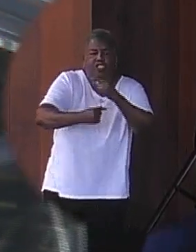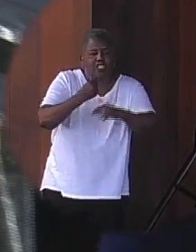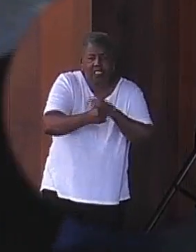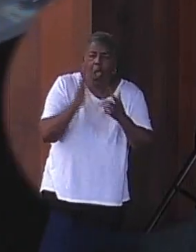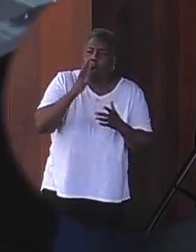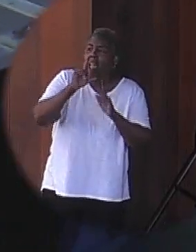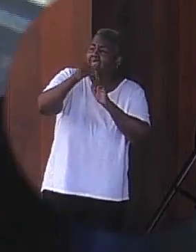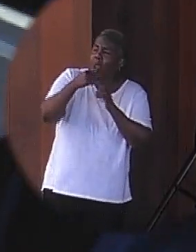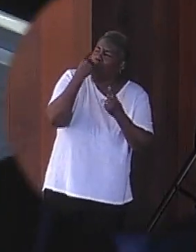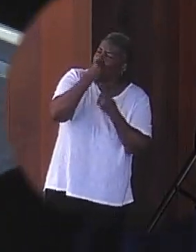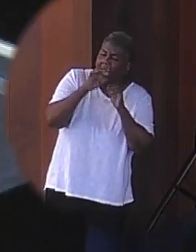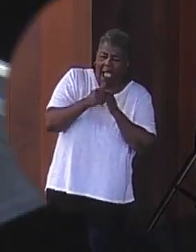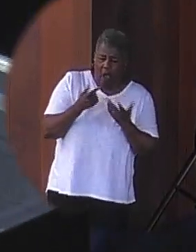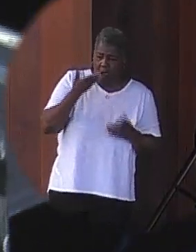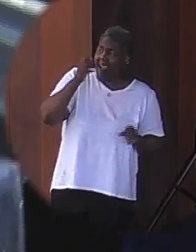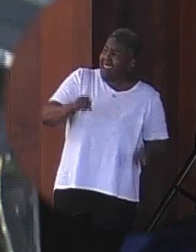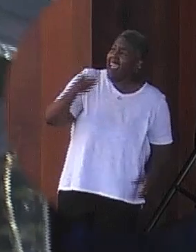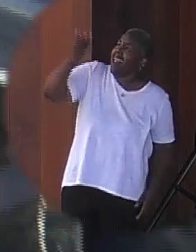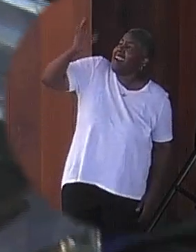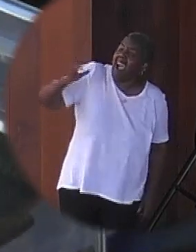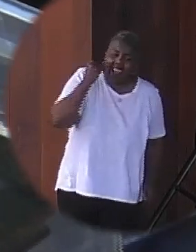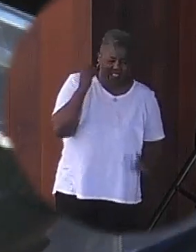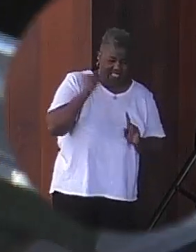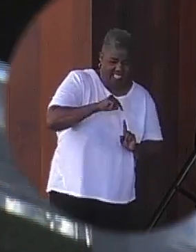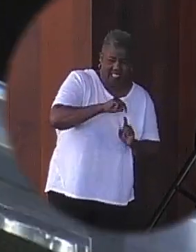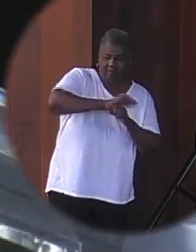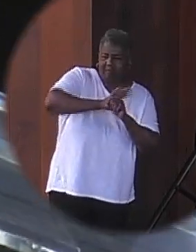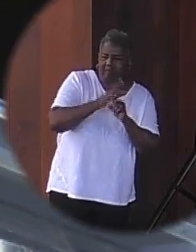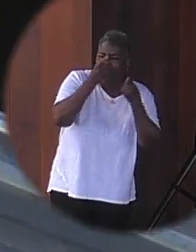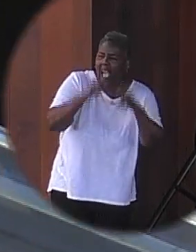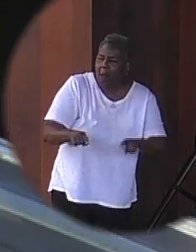will wonder, how can there be a God if there is this?